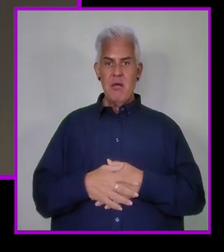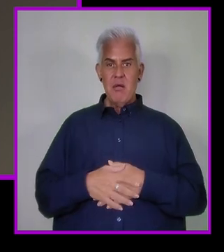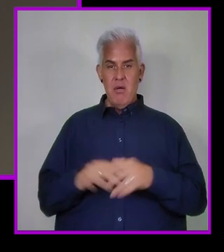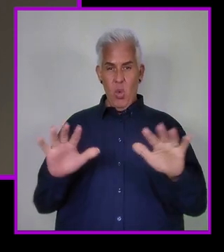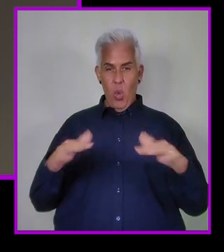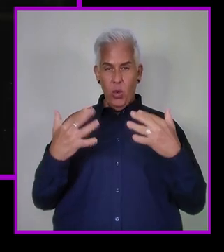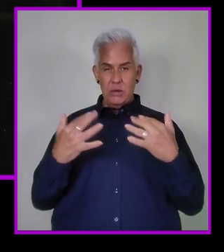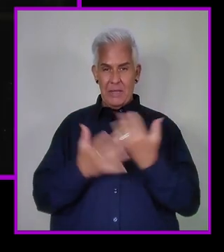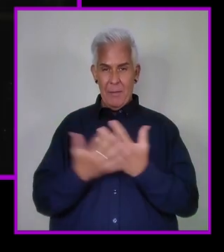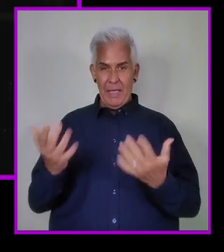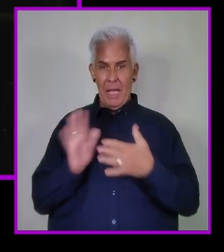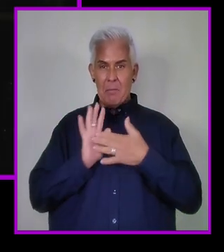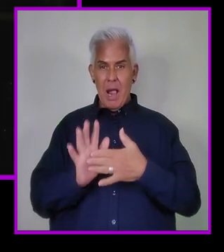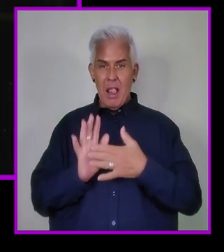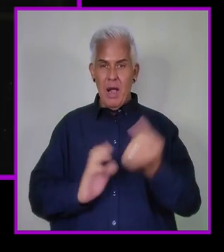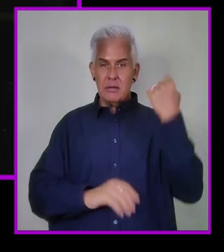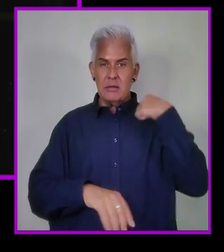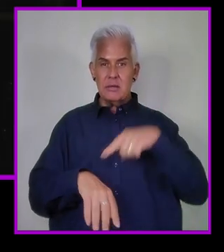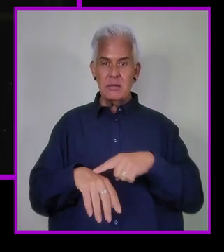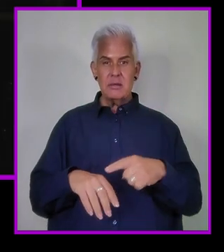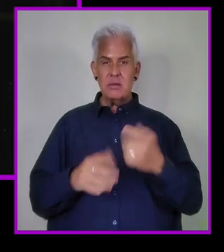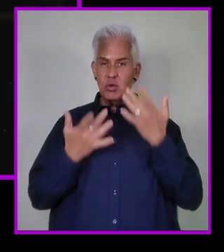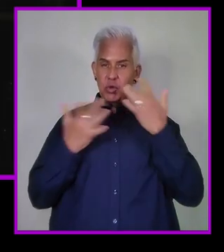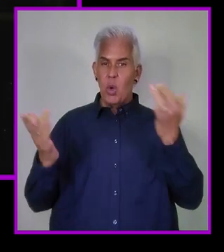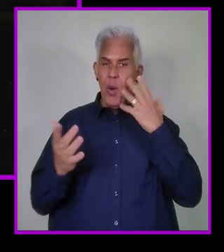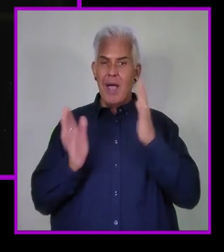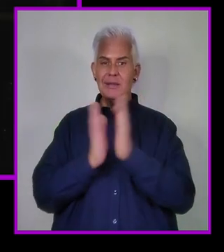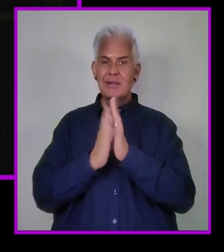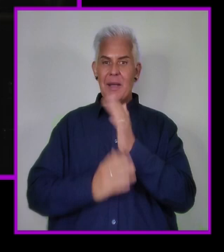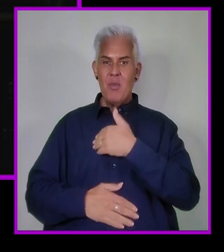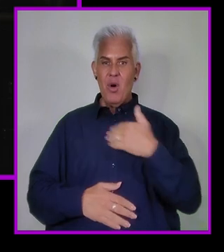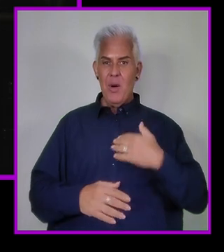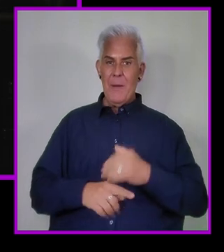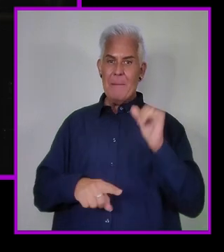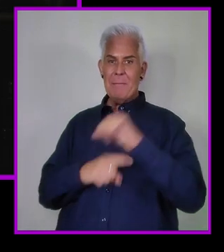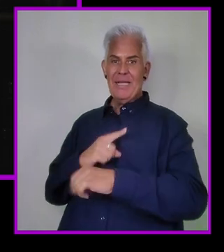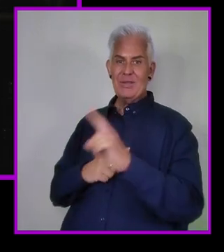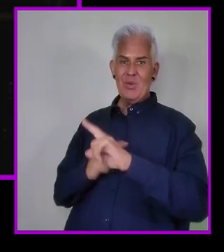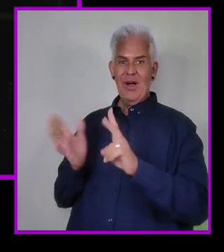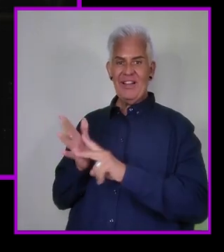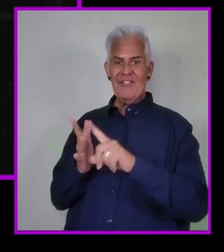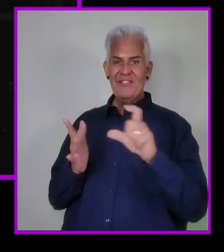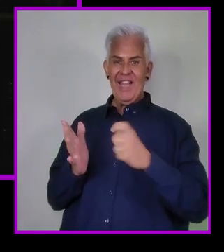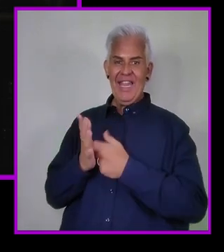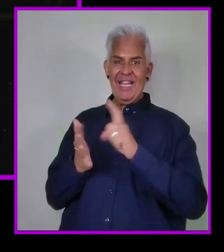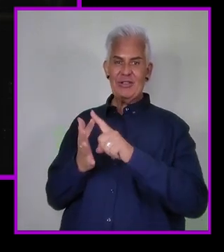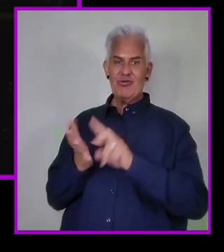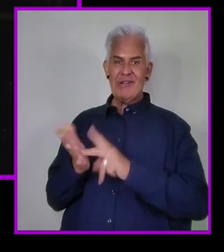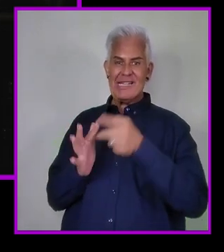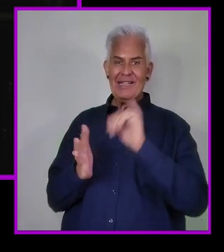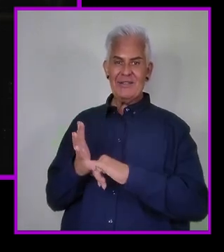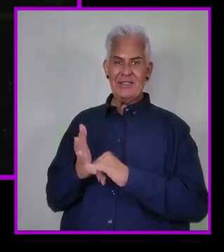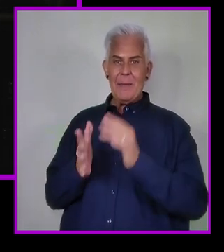of millions at that time. It was shown in Sunday mornings. We were doing better than Vic Reeves' Big Night Out, in fact. Wow. It